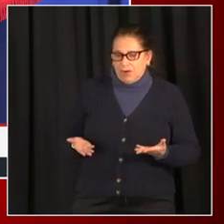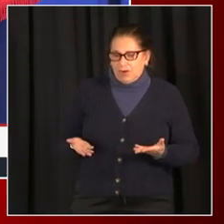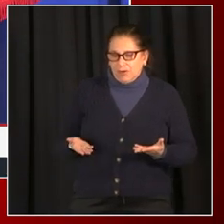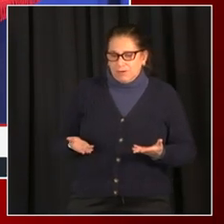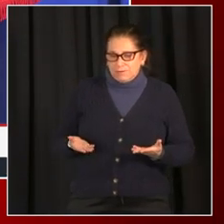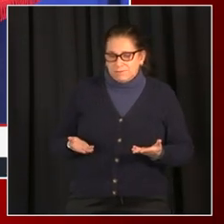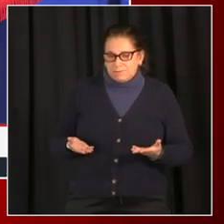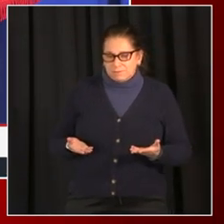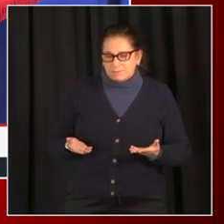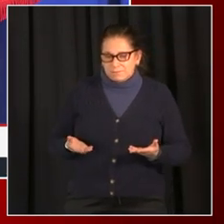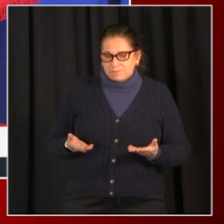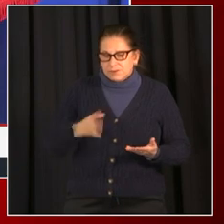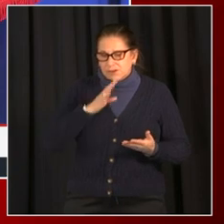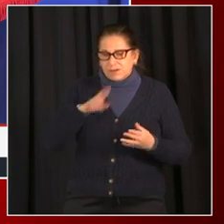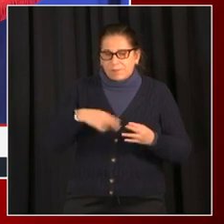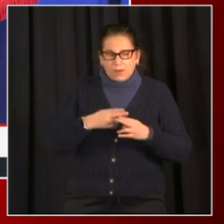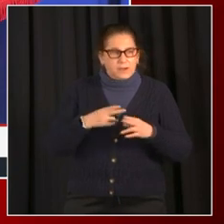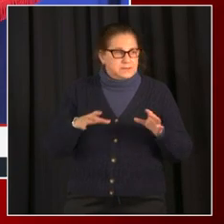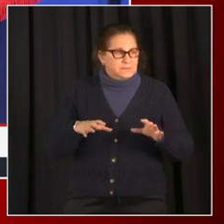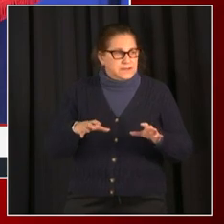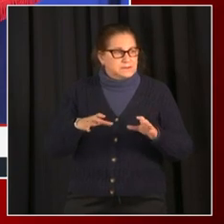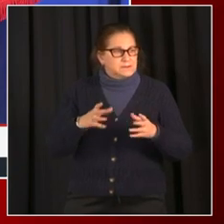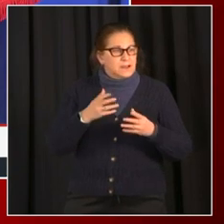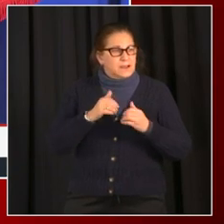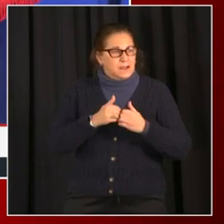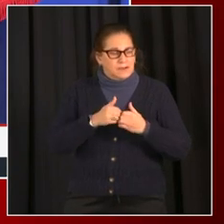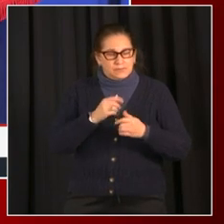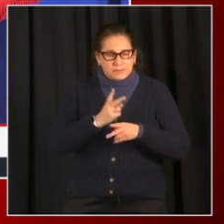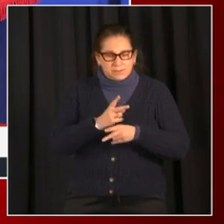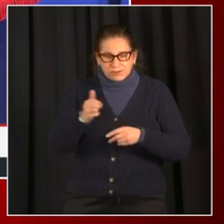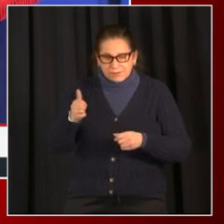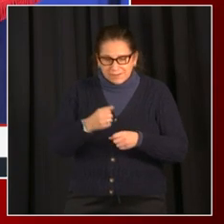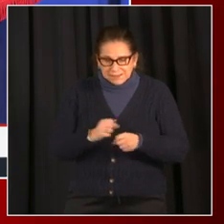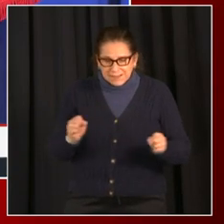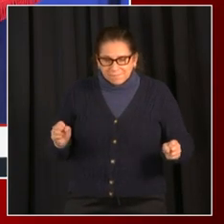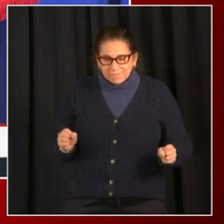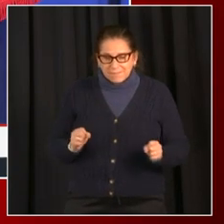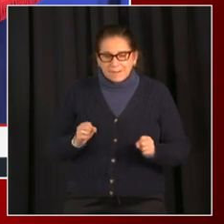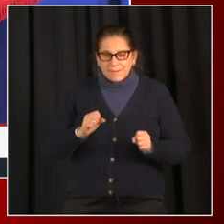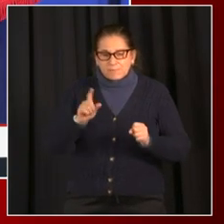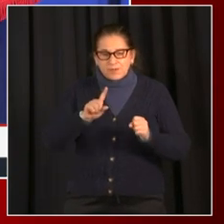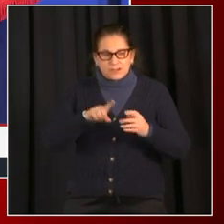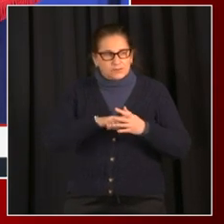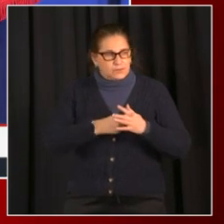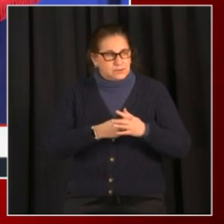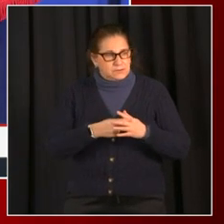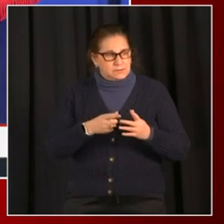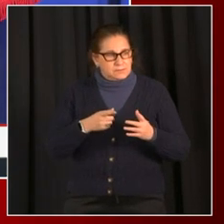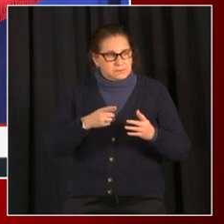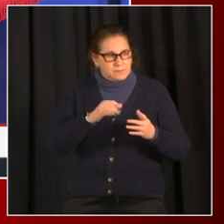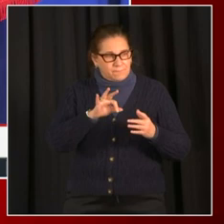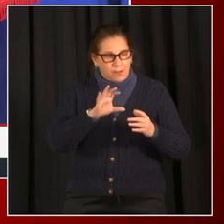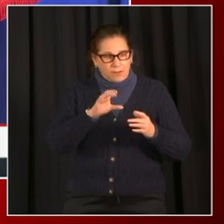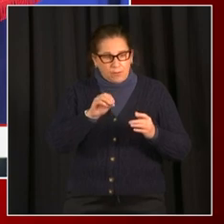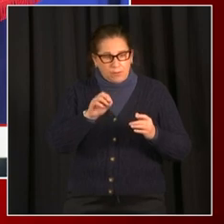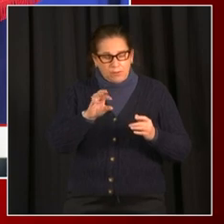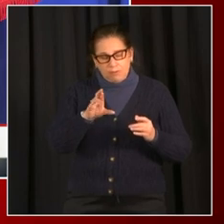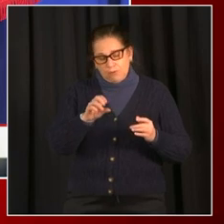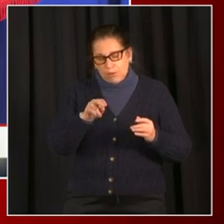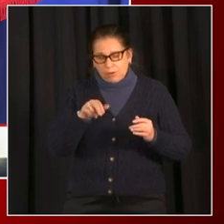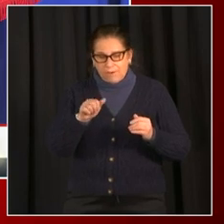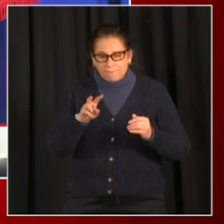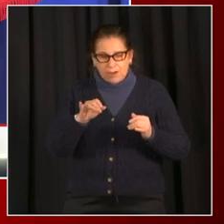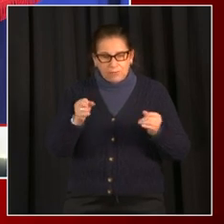sources of activity. Now, having said that, there are other sources of activity that are